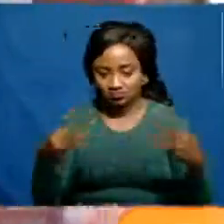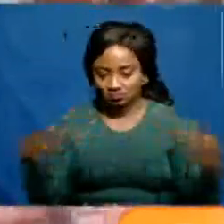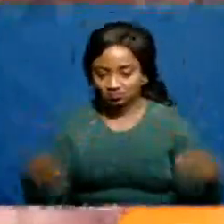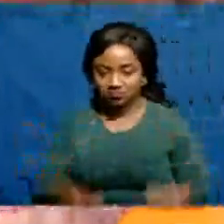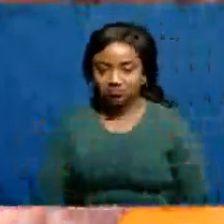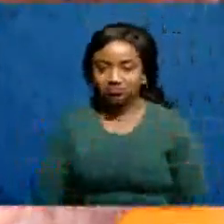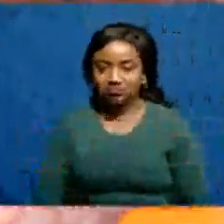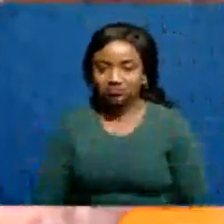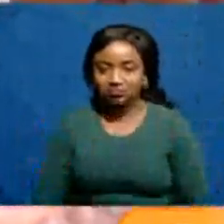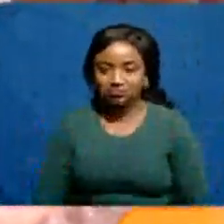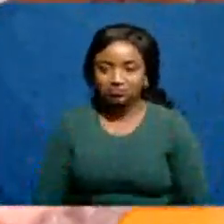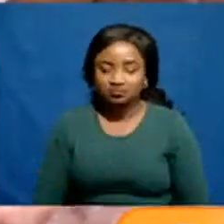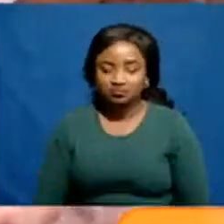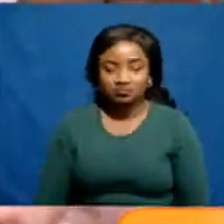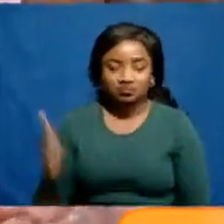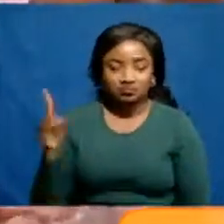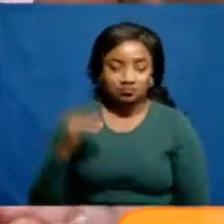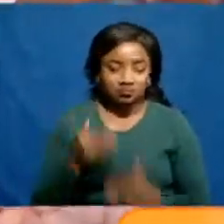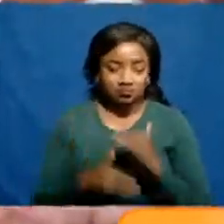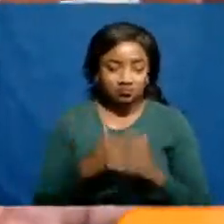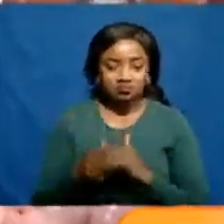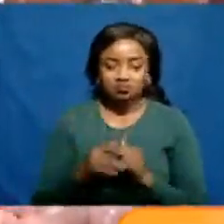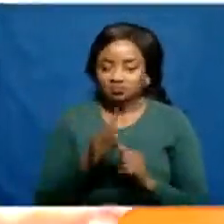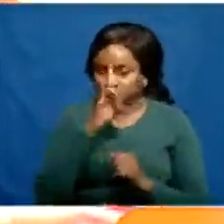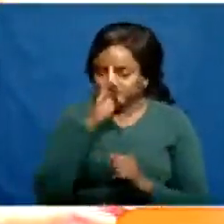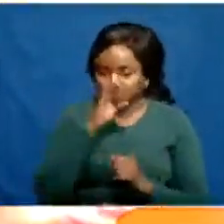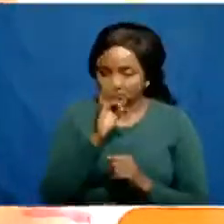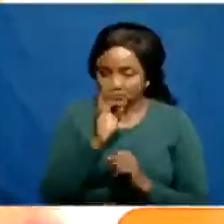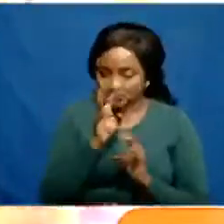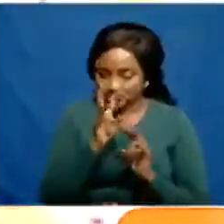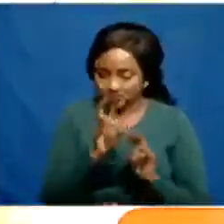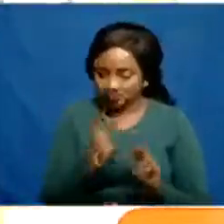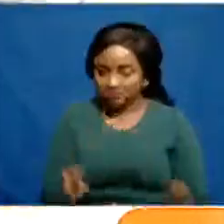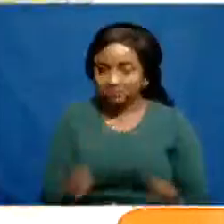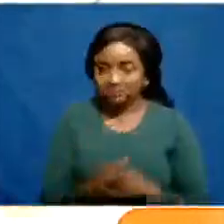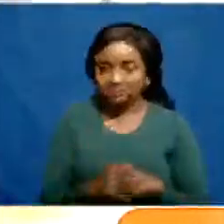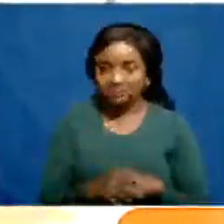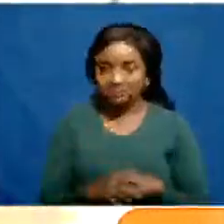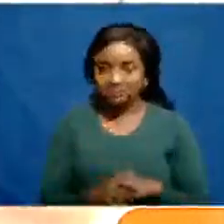This process is done with utmost precision.